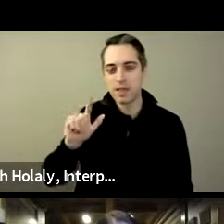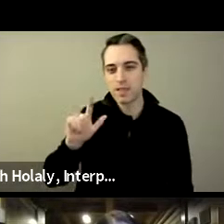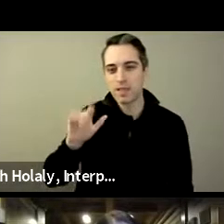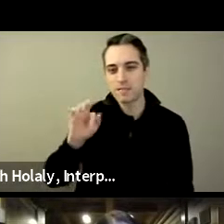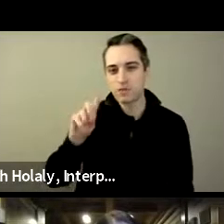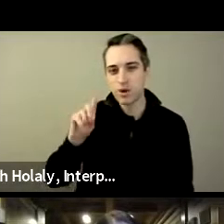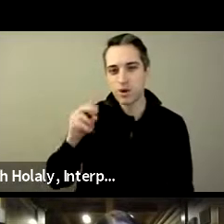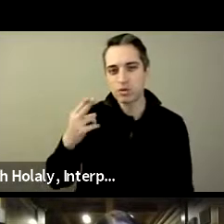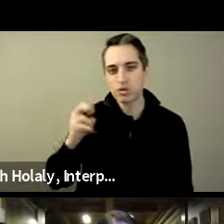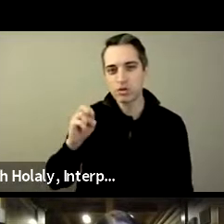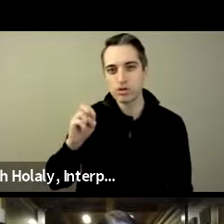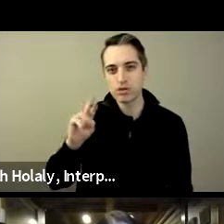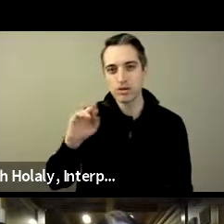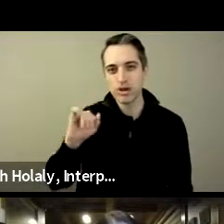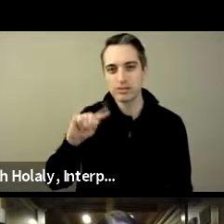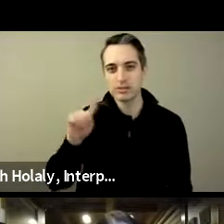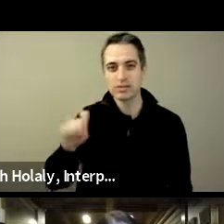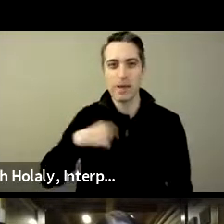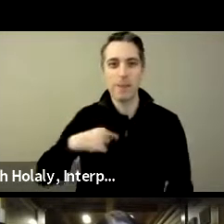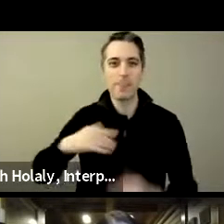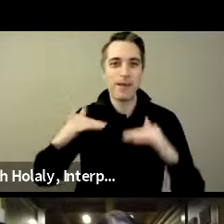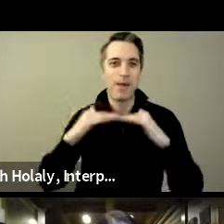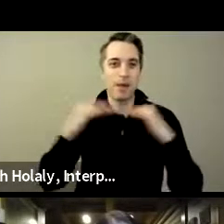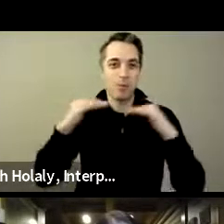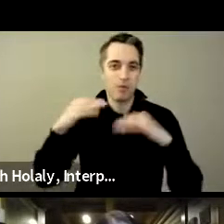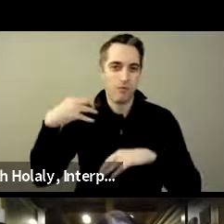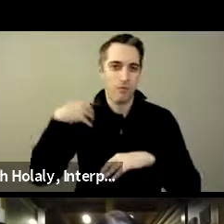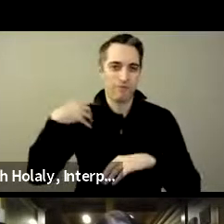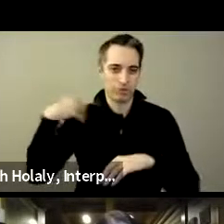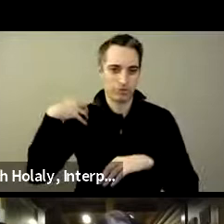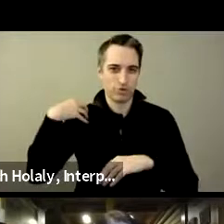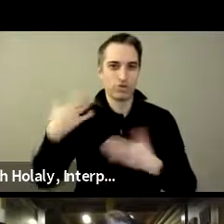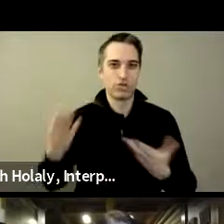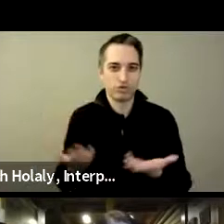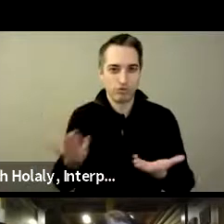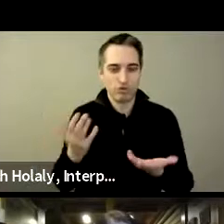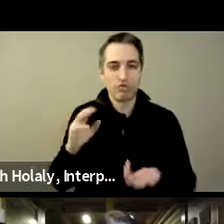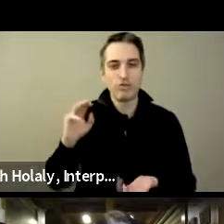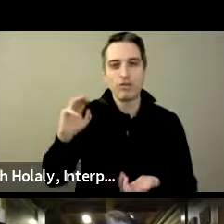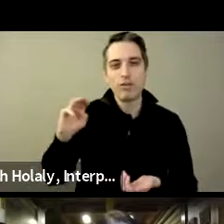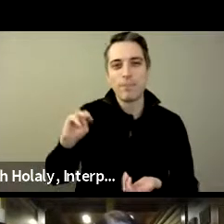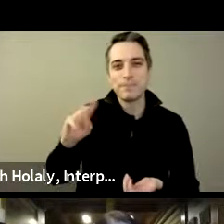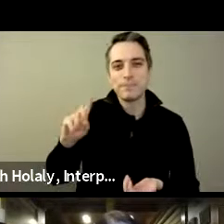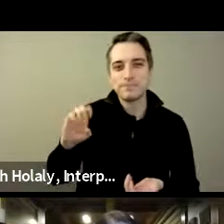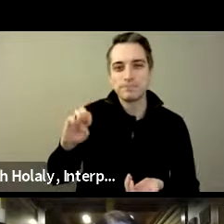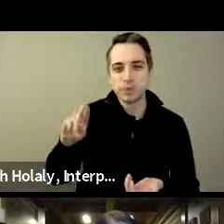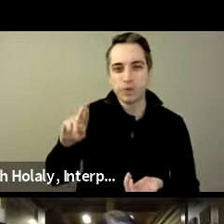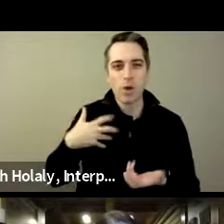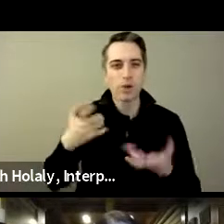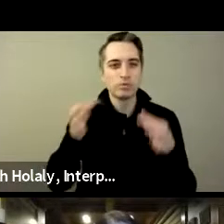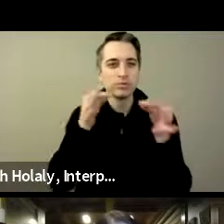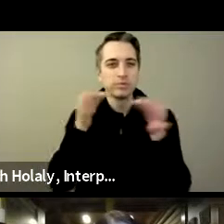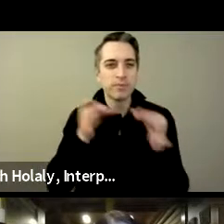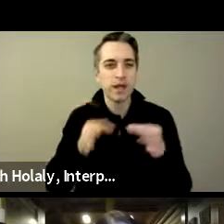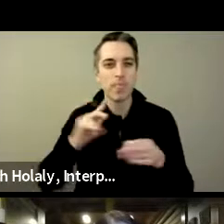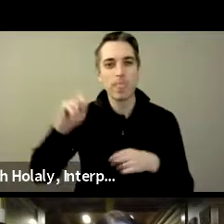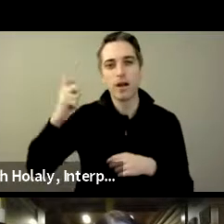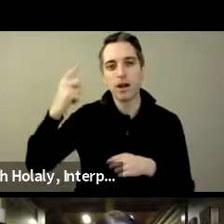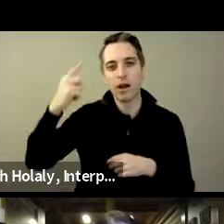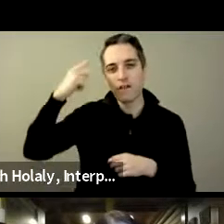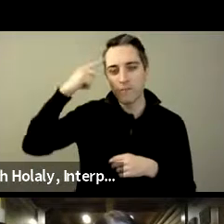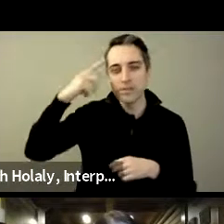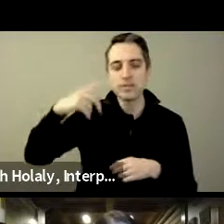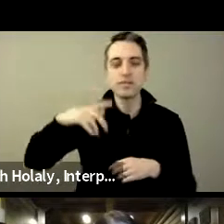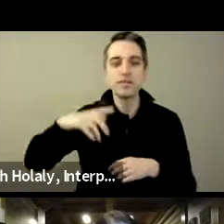Michigan Department of Civil Rights. My goal today is to briefly highlight MDCR's Council for Government and Education on Equity and